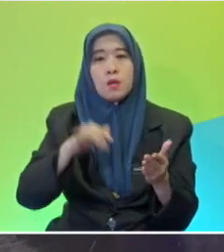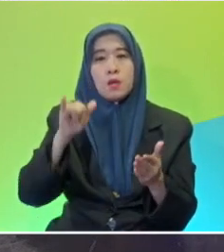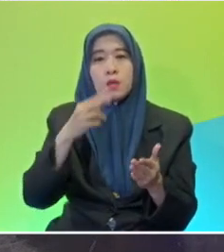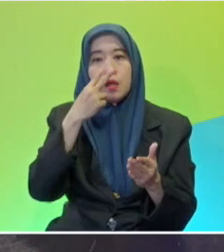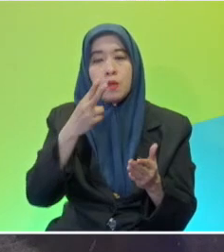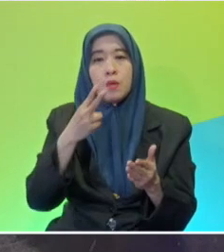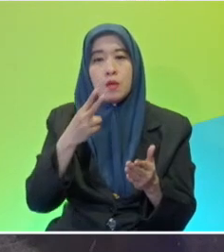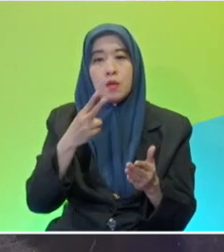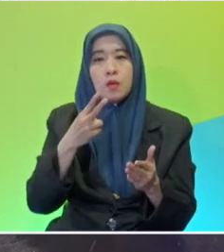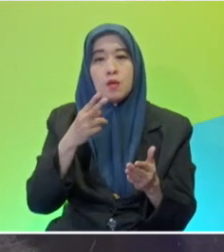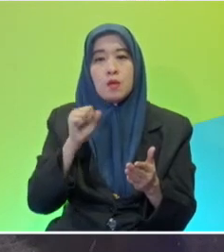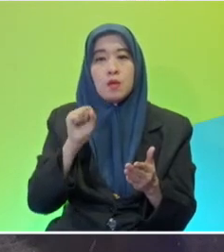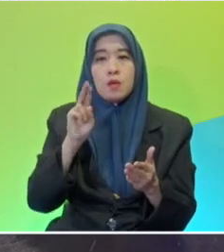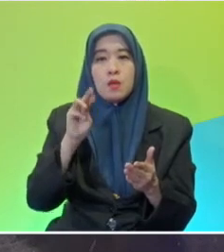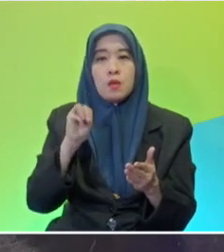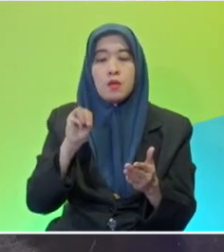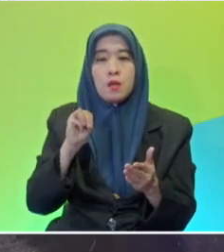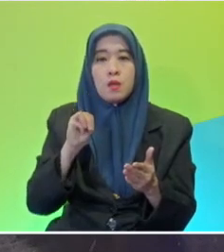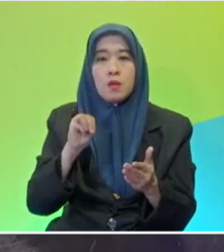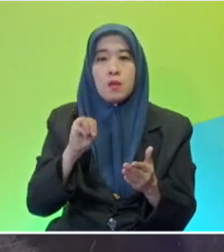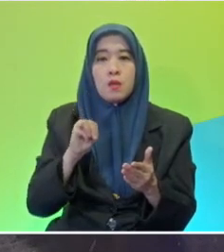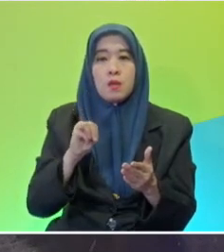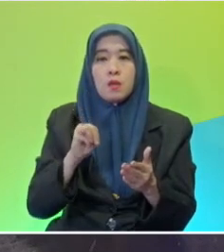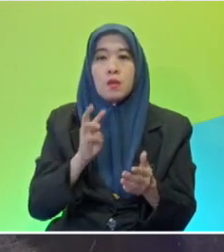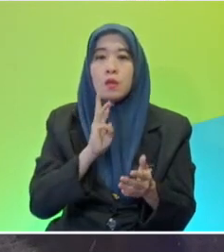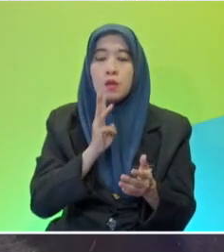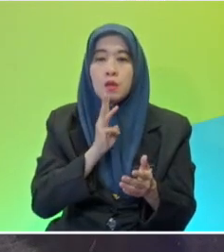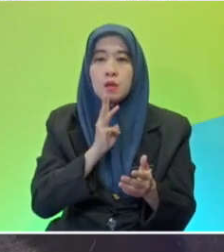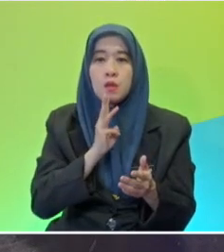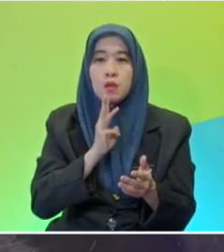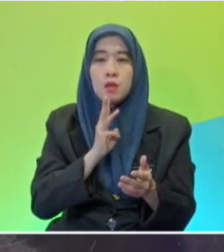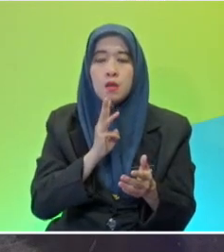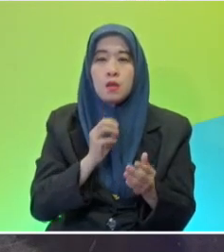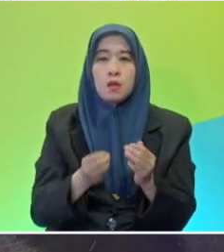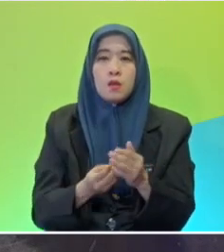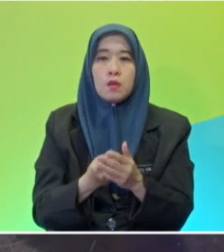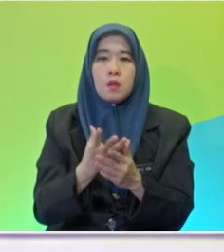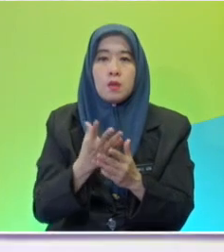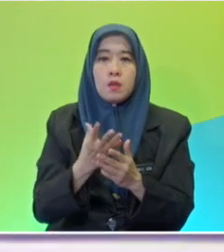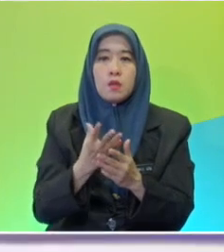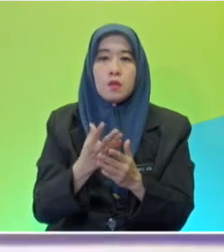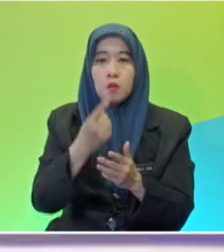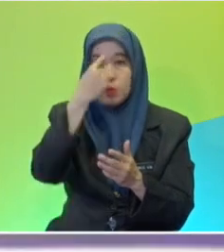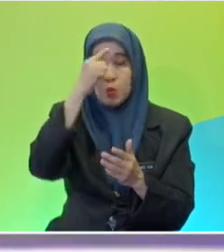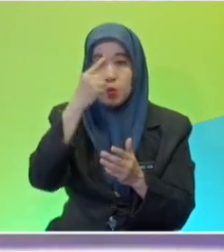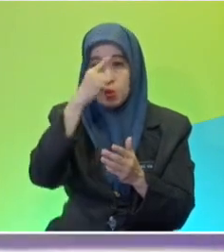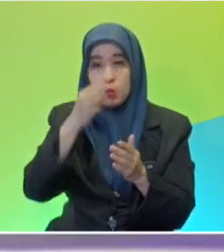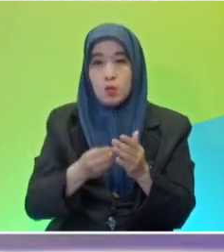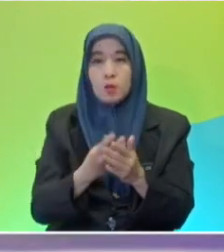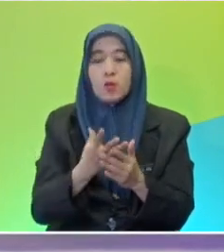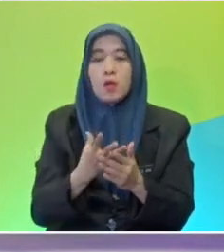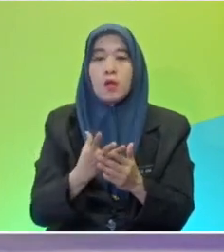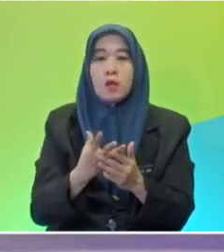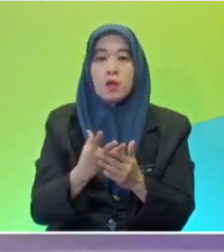some is a bit the water, lack of water, it just grow late a bit, Yep. germinate late. That's why some is